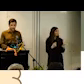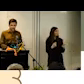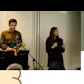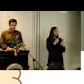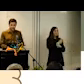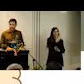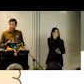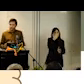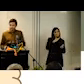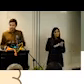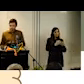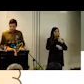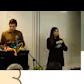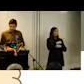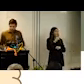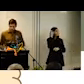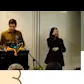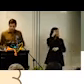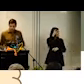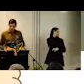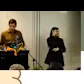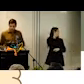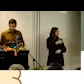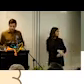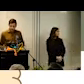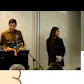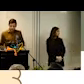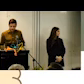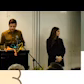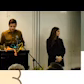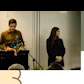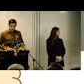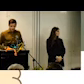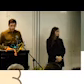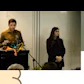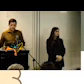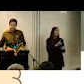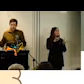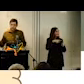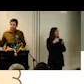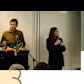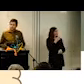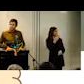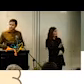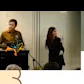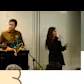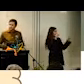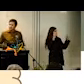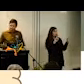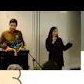transforming experiences into concepts. We'll start with an example. So what are these images of?